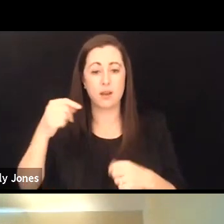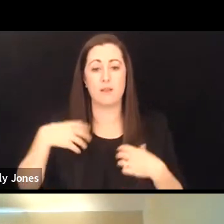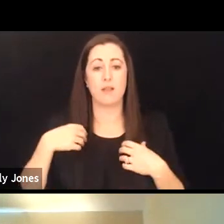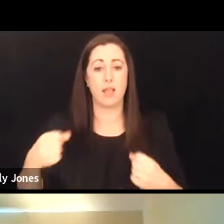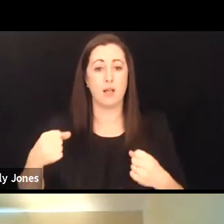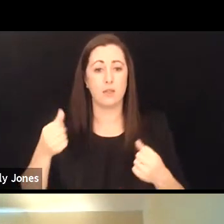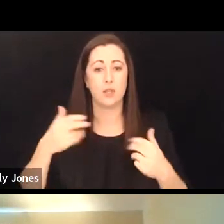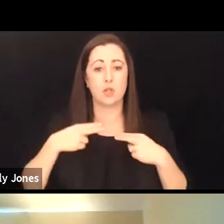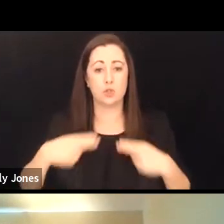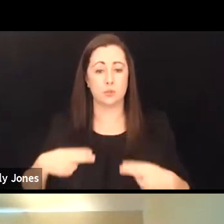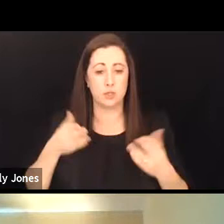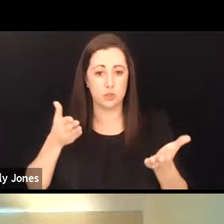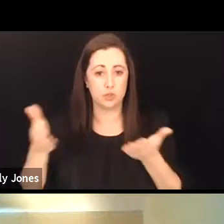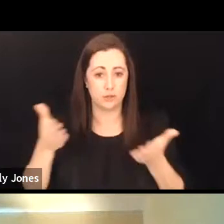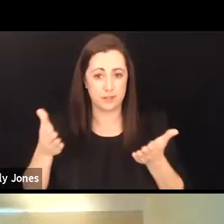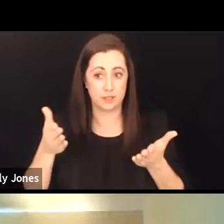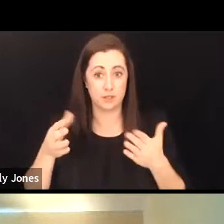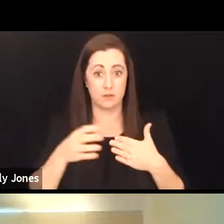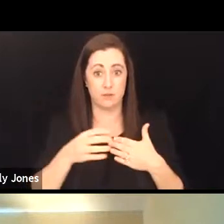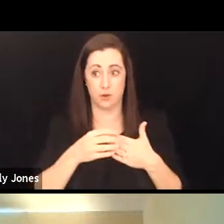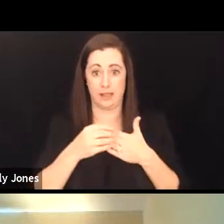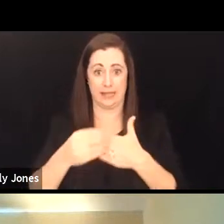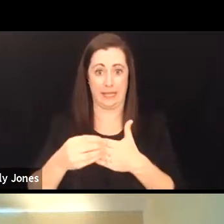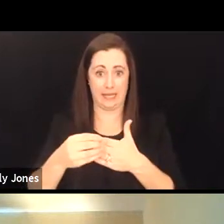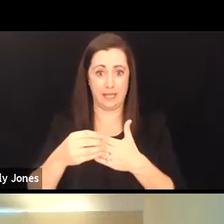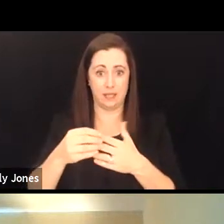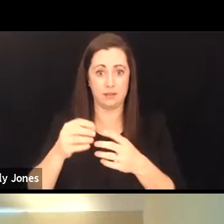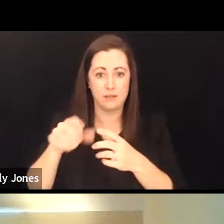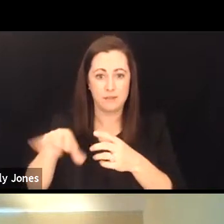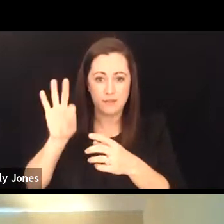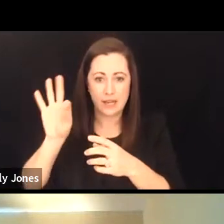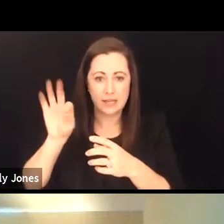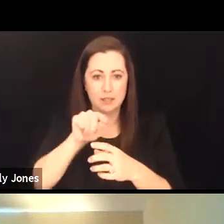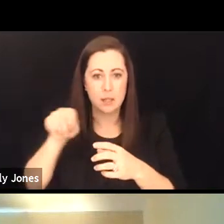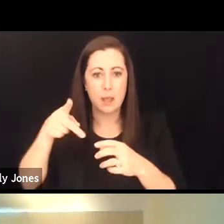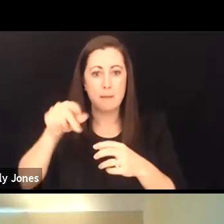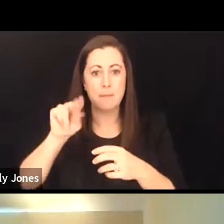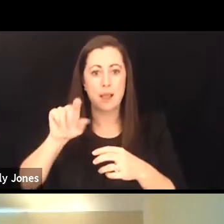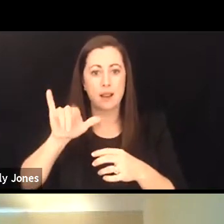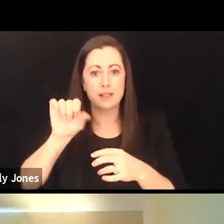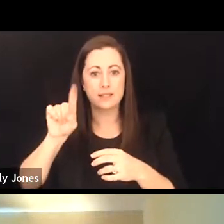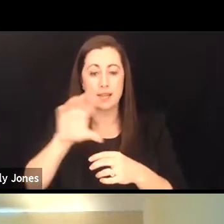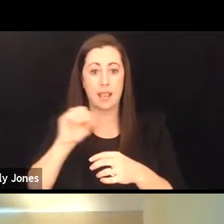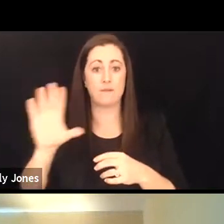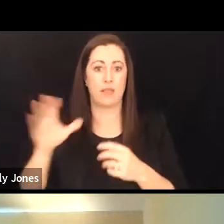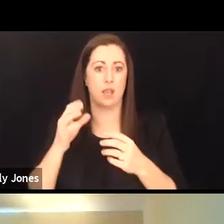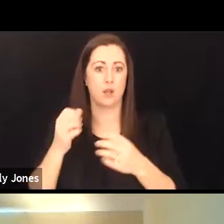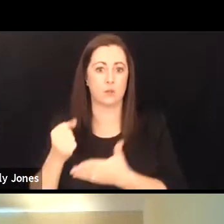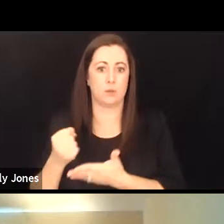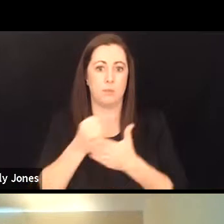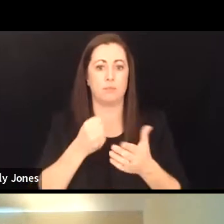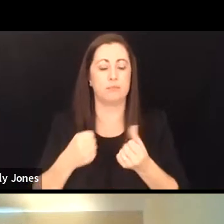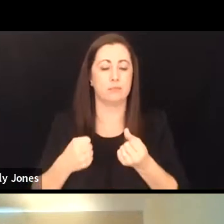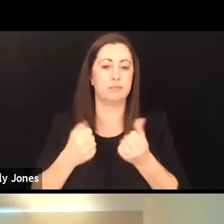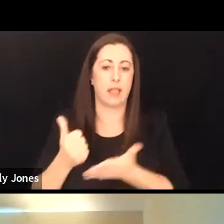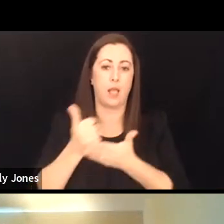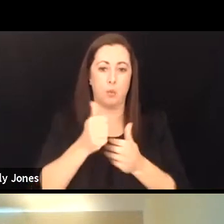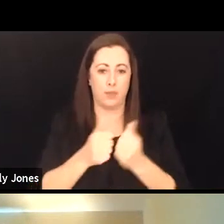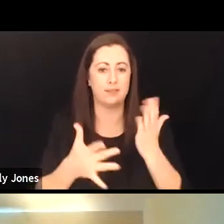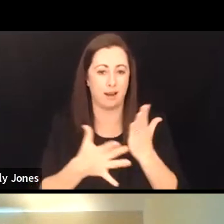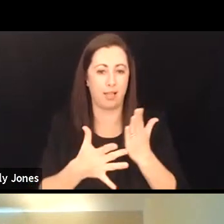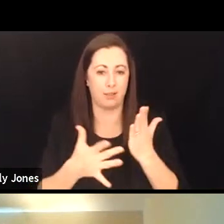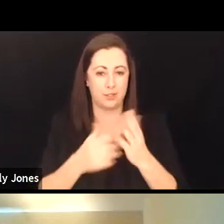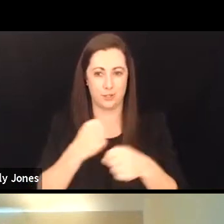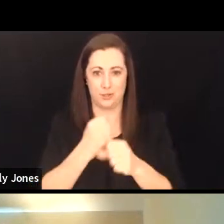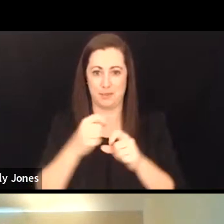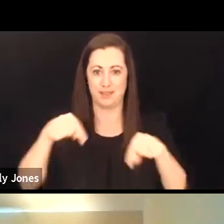Services, not only for leading us to some of our panelists, but for their continued support in technology and other issues today to make